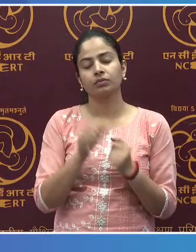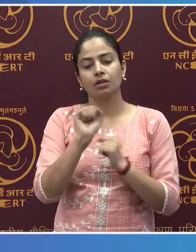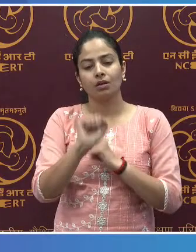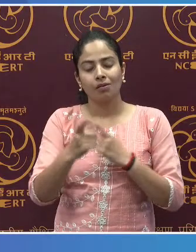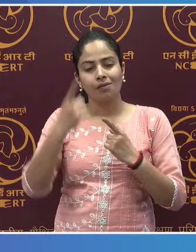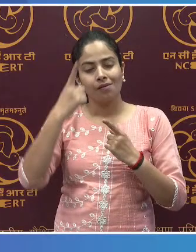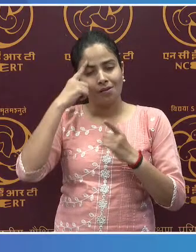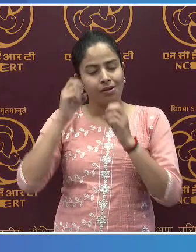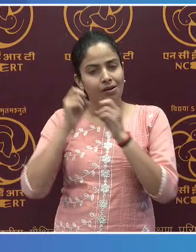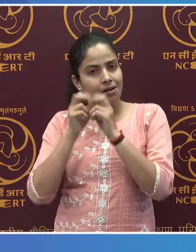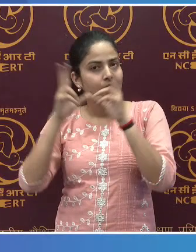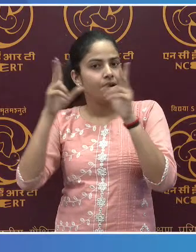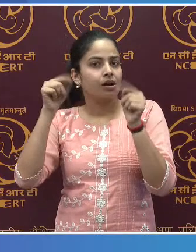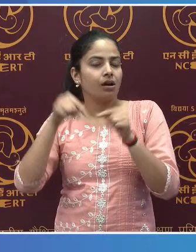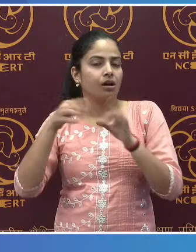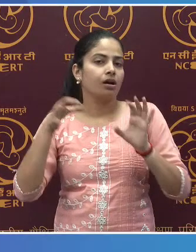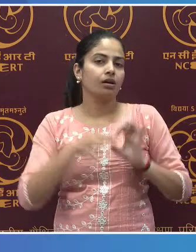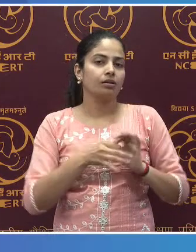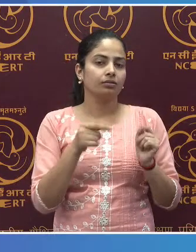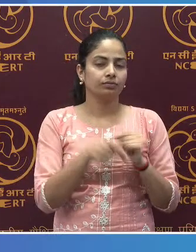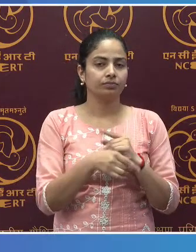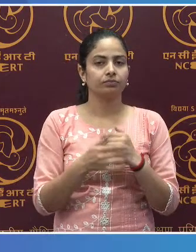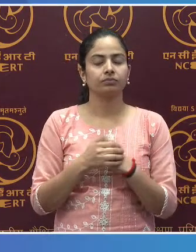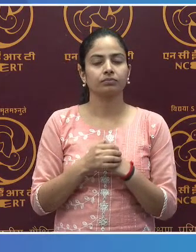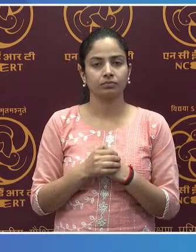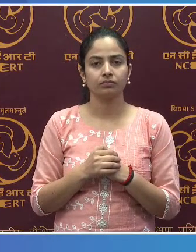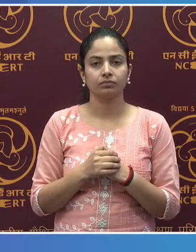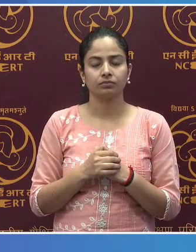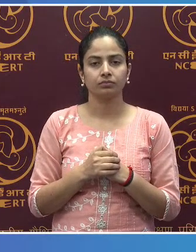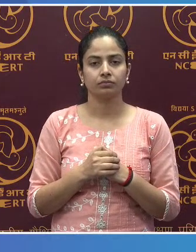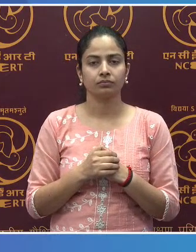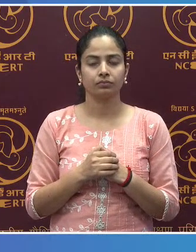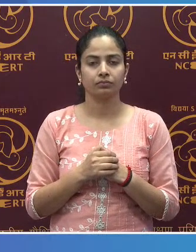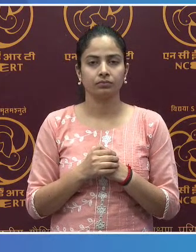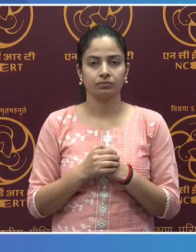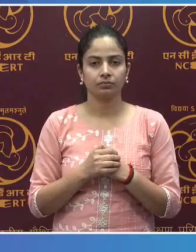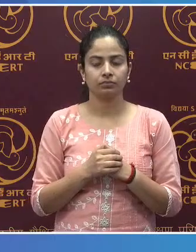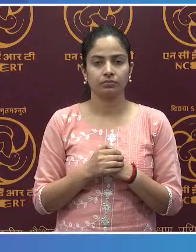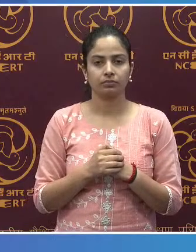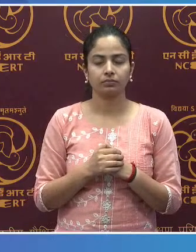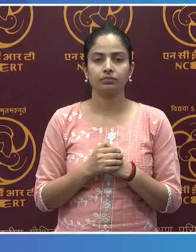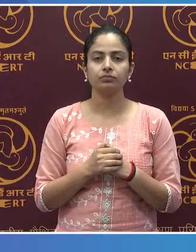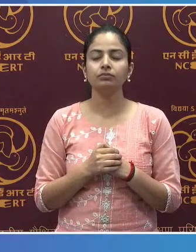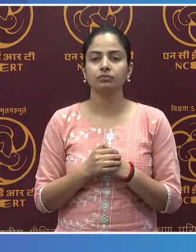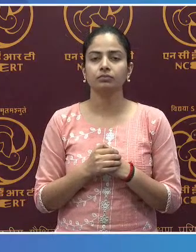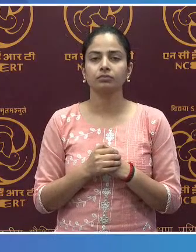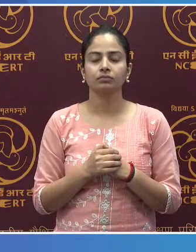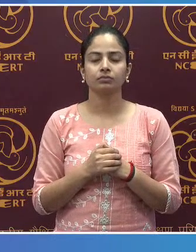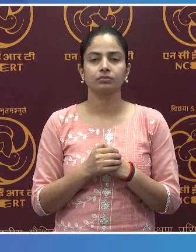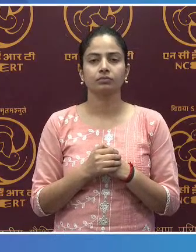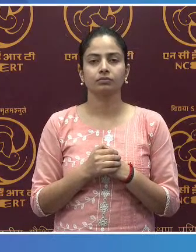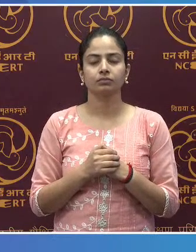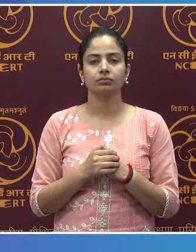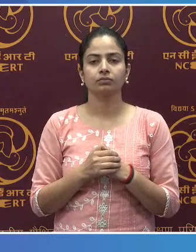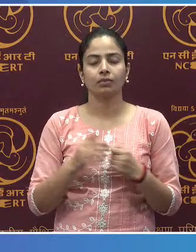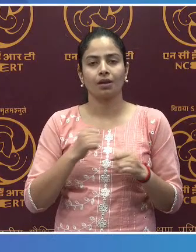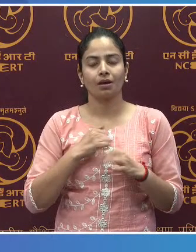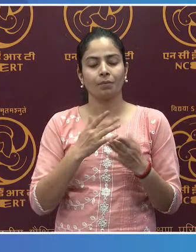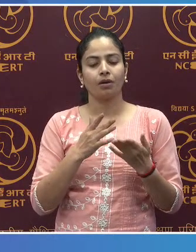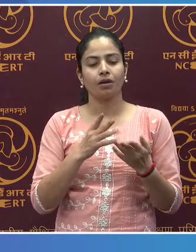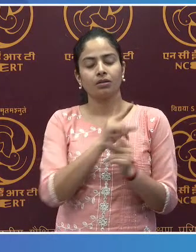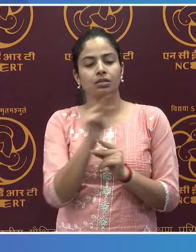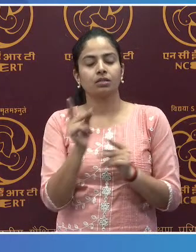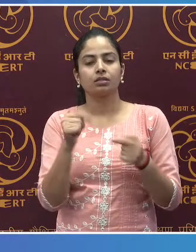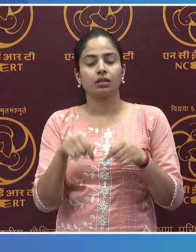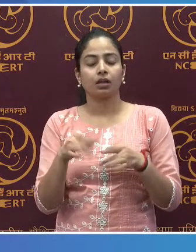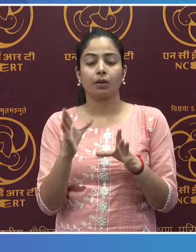imagery capacity towards the creativity. So this is the inner thinking about the given the things. Right. And apart from that, you can see